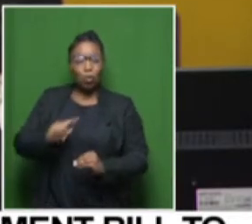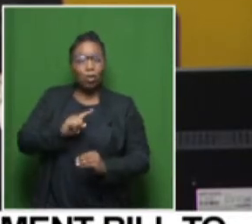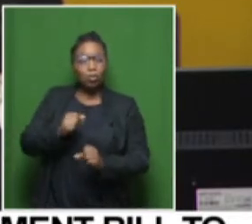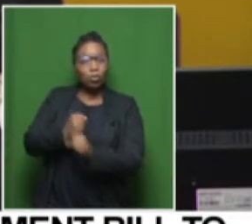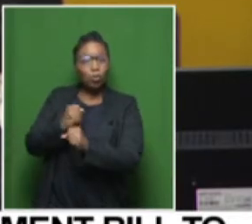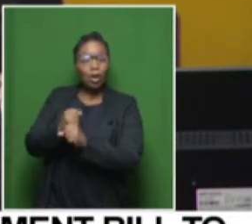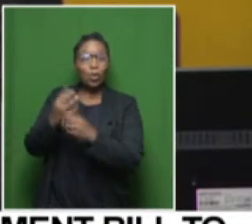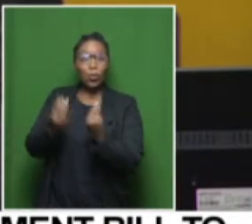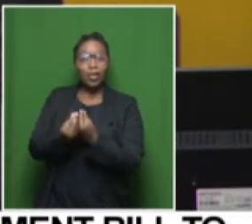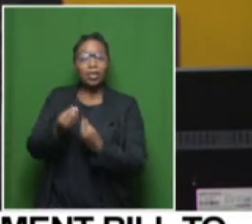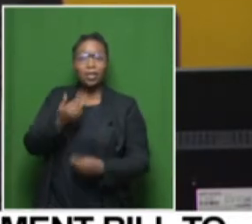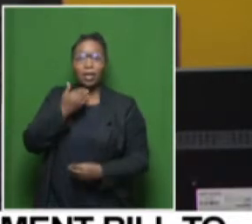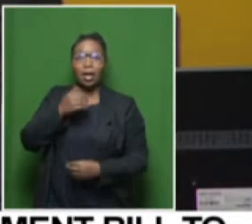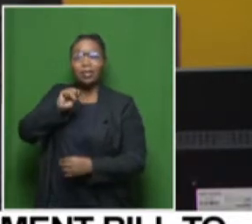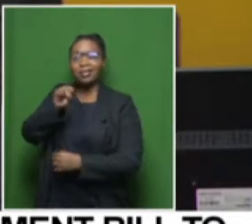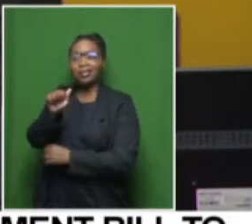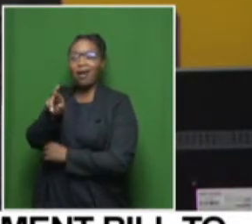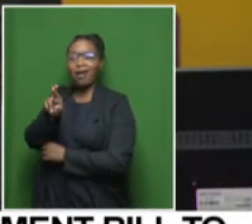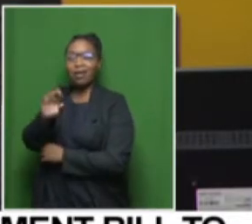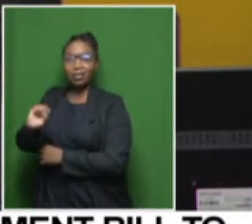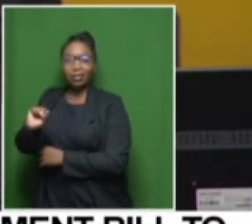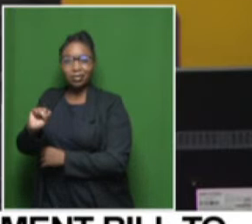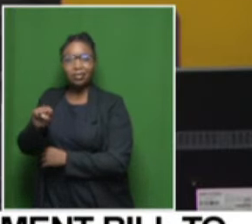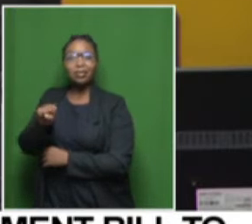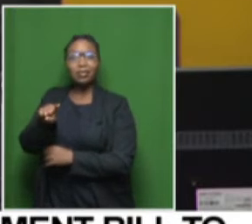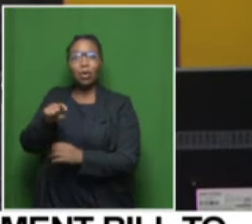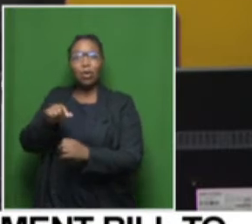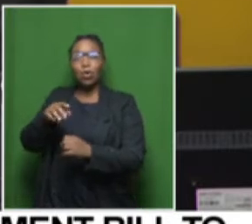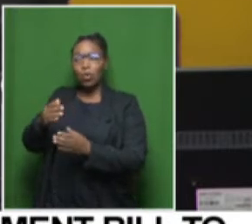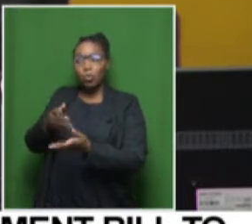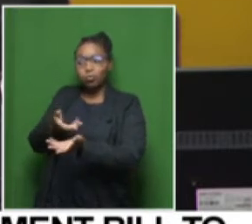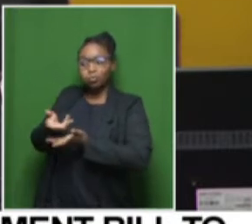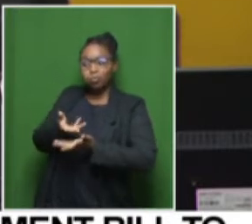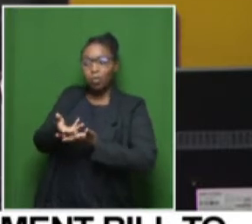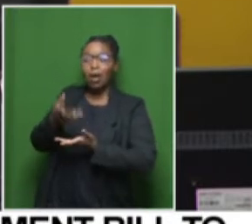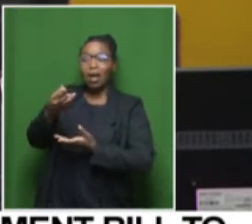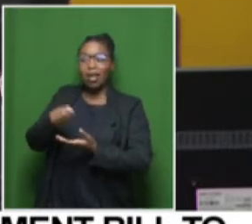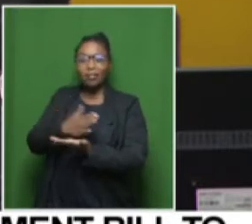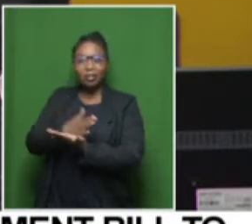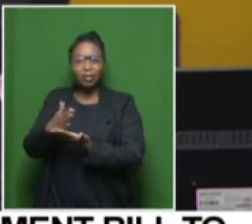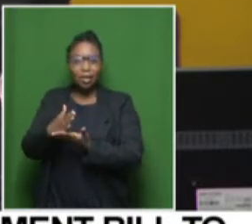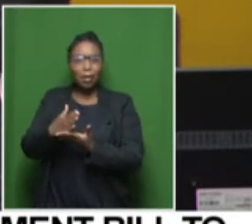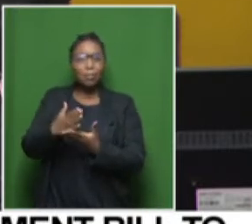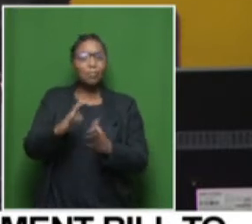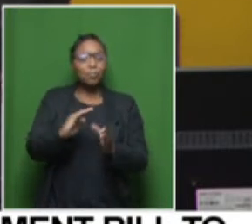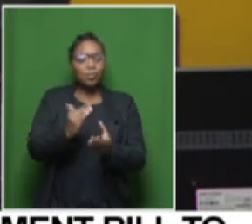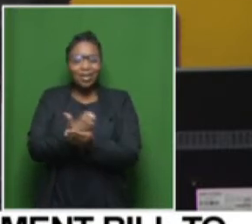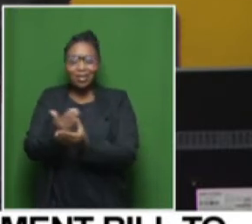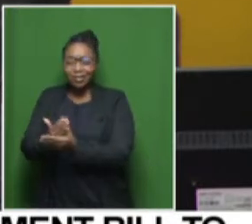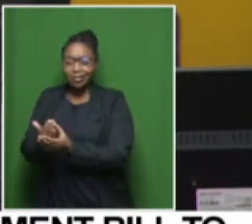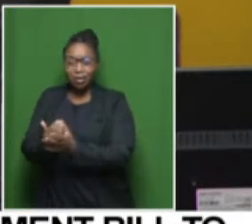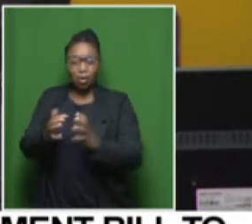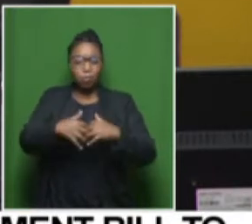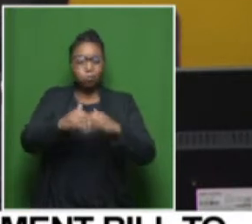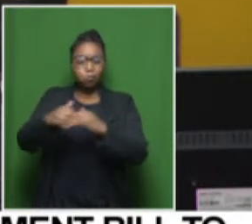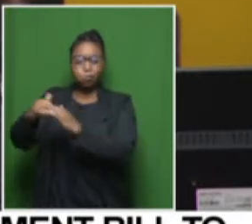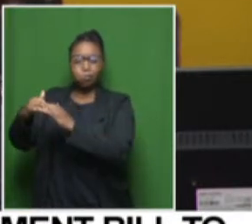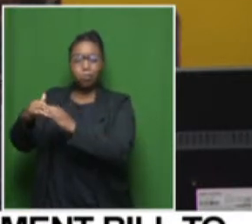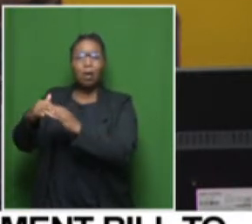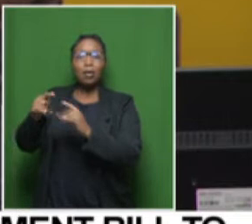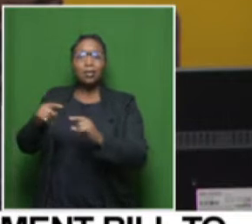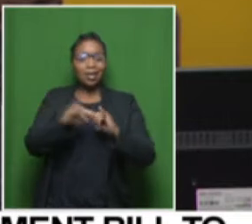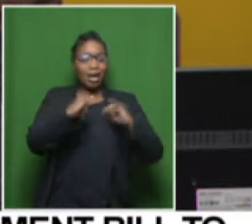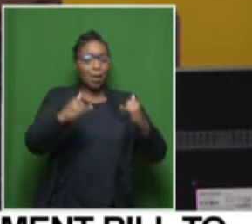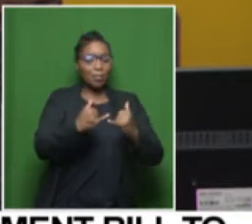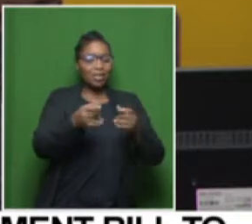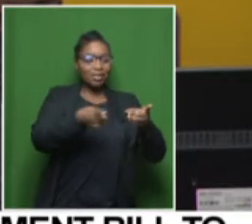of National Director of Public Prosecution has brought charges against company director and a